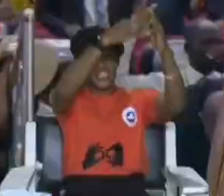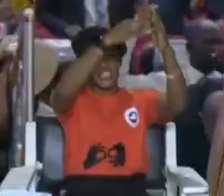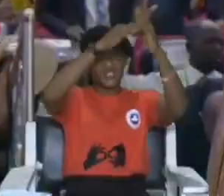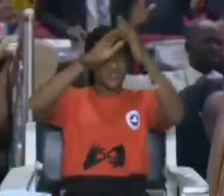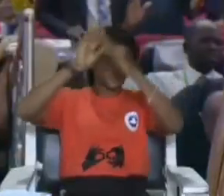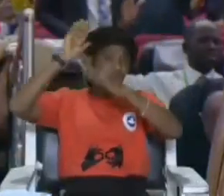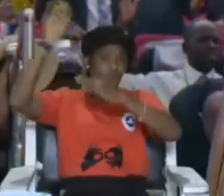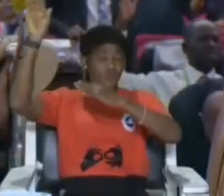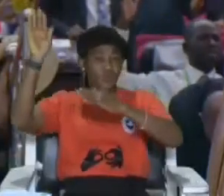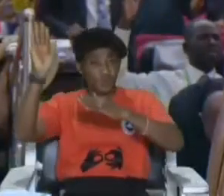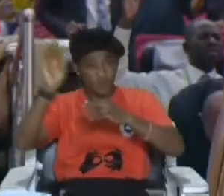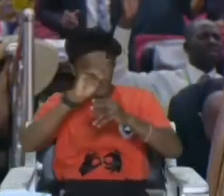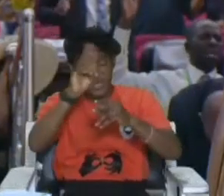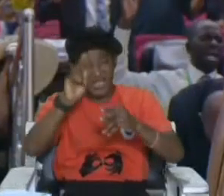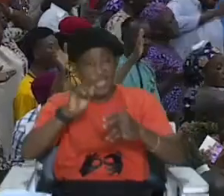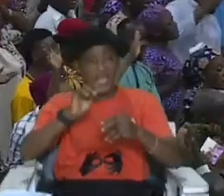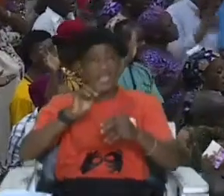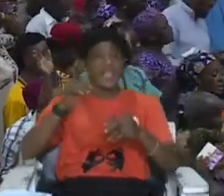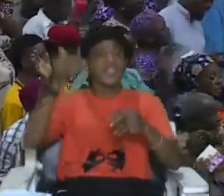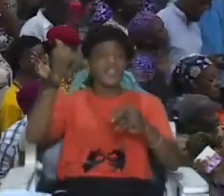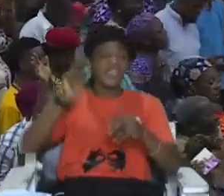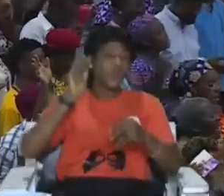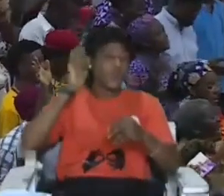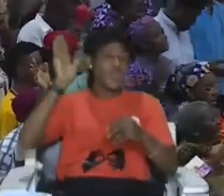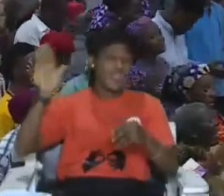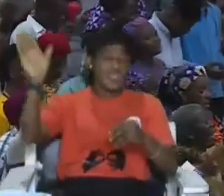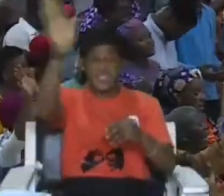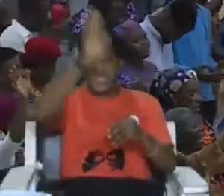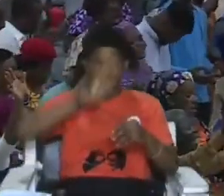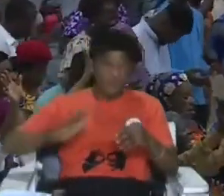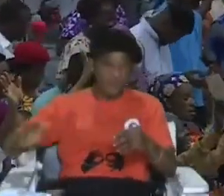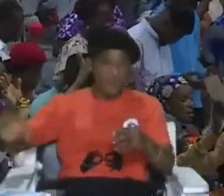They will never catch up with you.